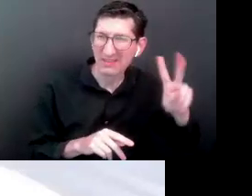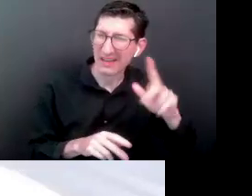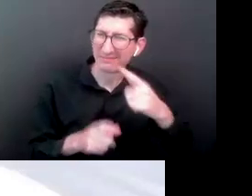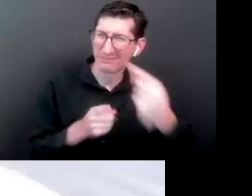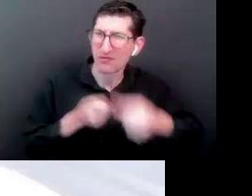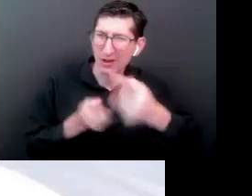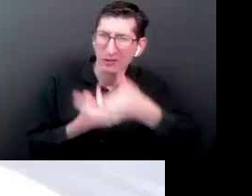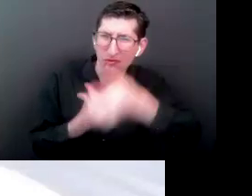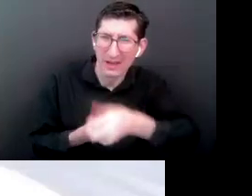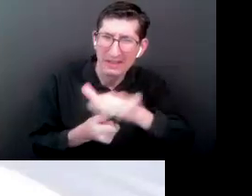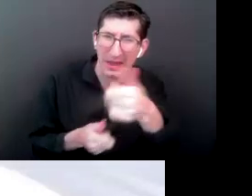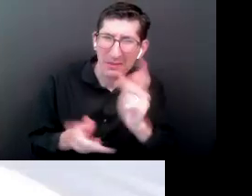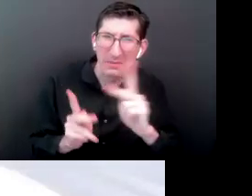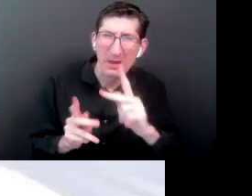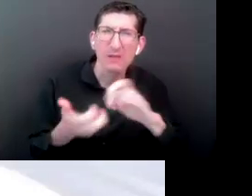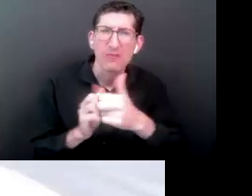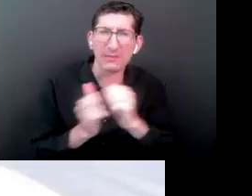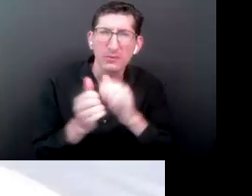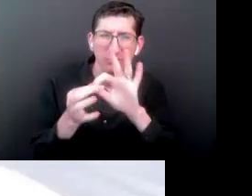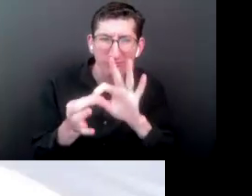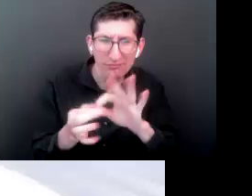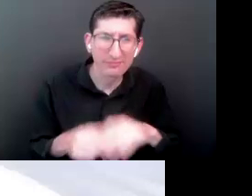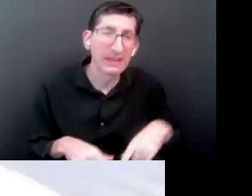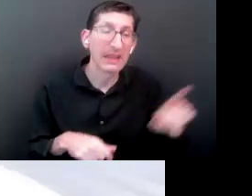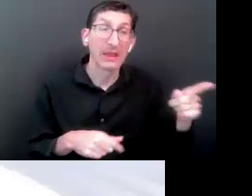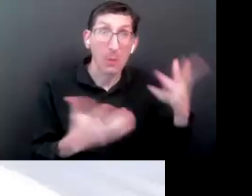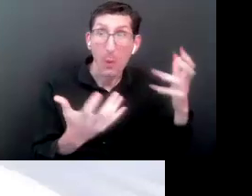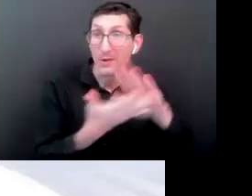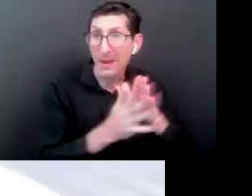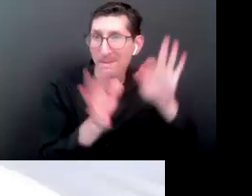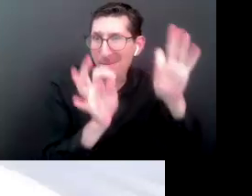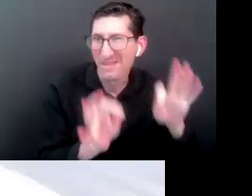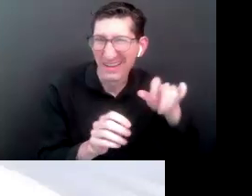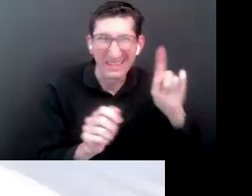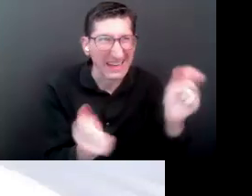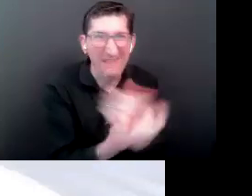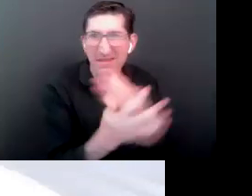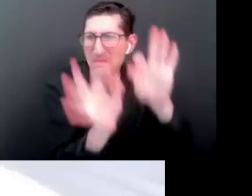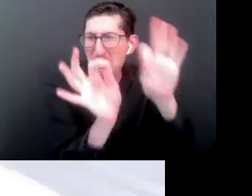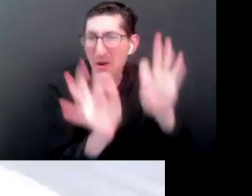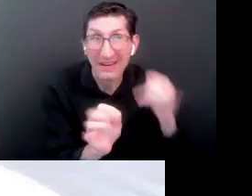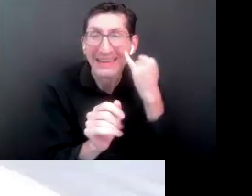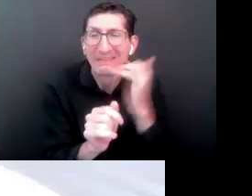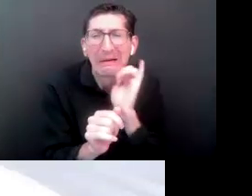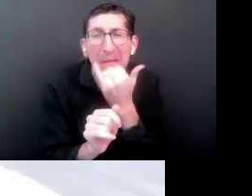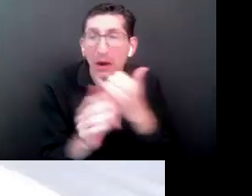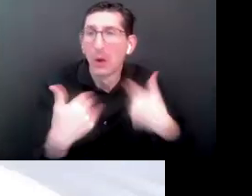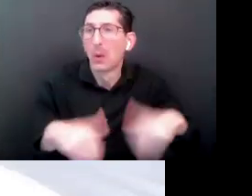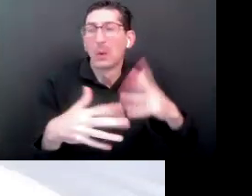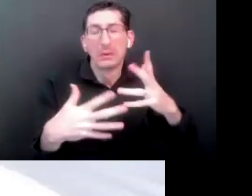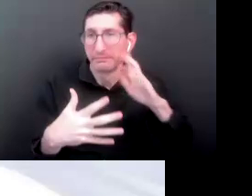up. We can be striving for perfection. Everything's got to be exactly right. Nothing can go wrong,